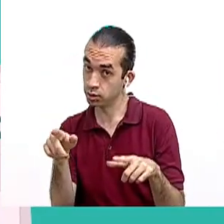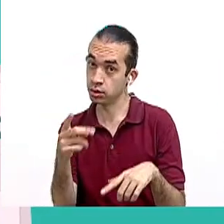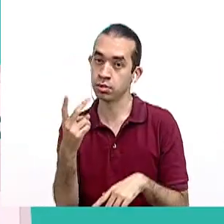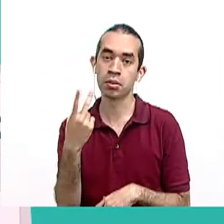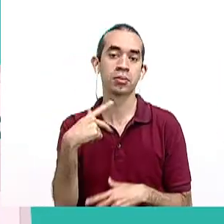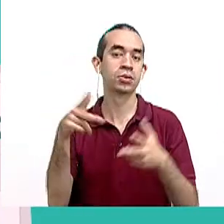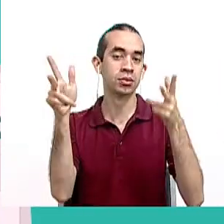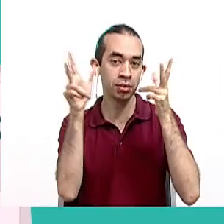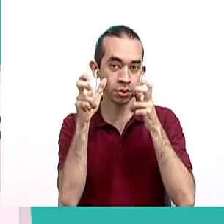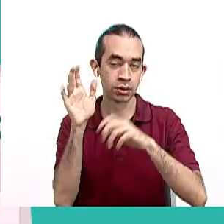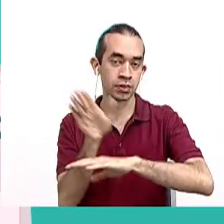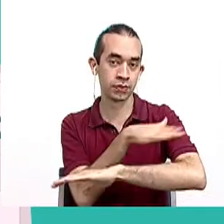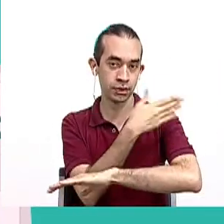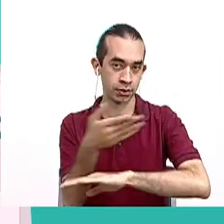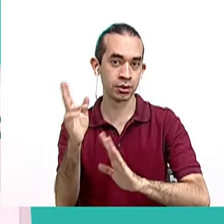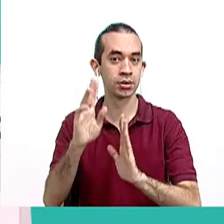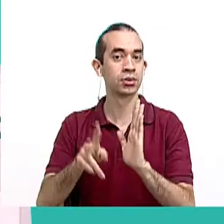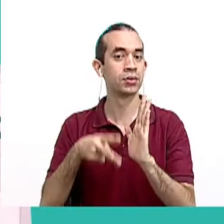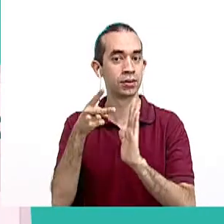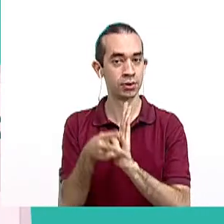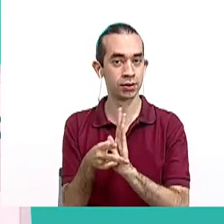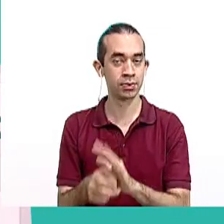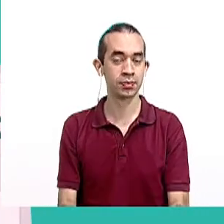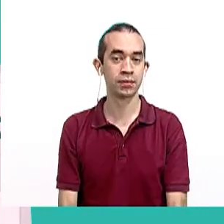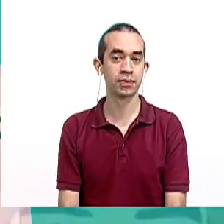listen to the video song.